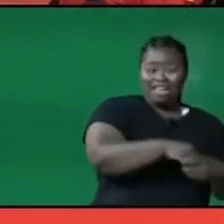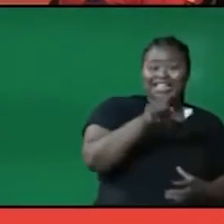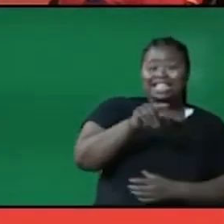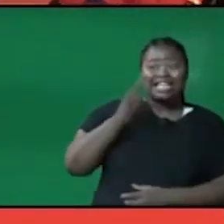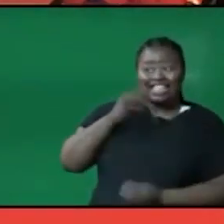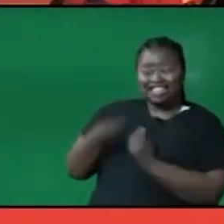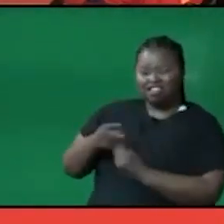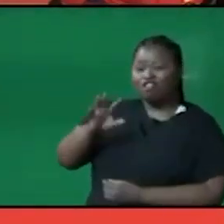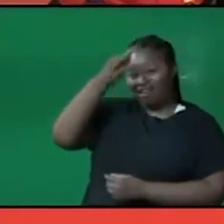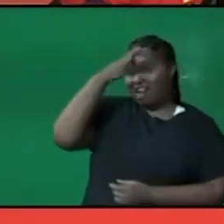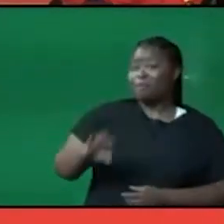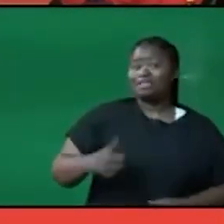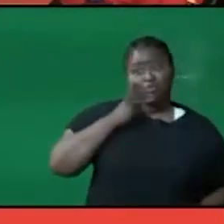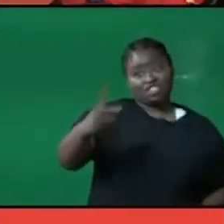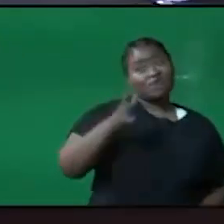see.